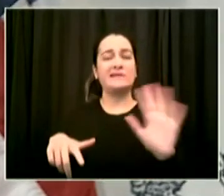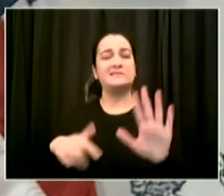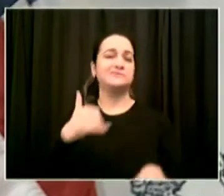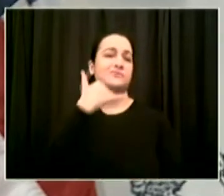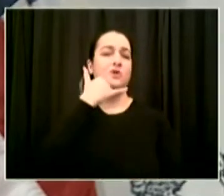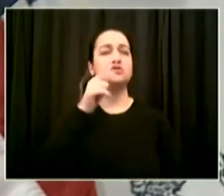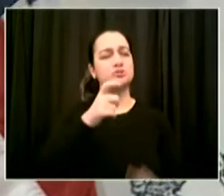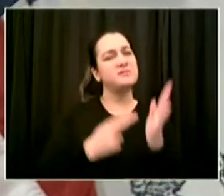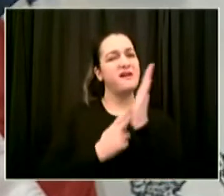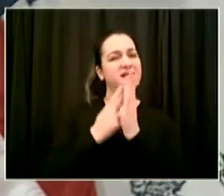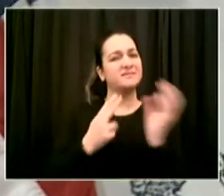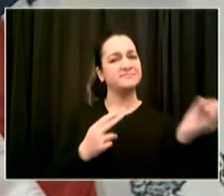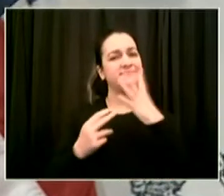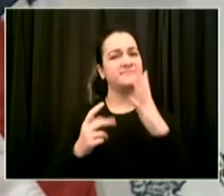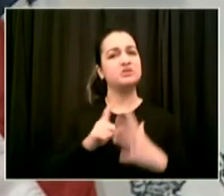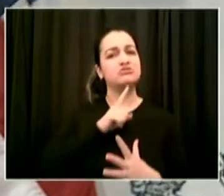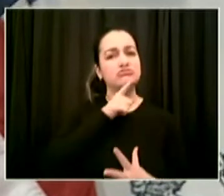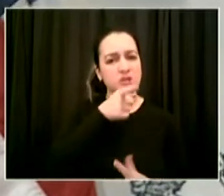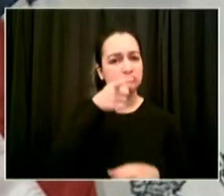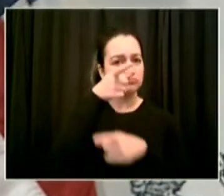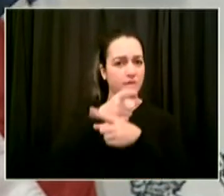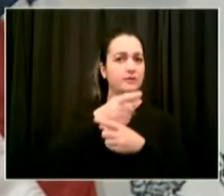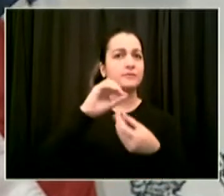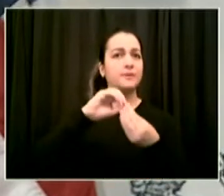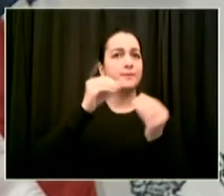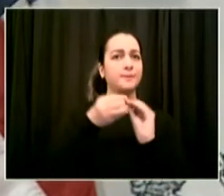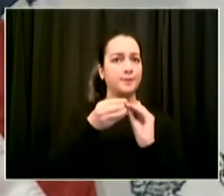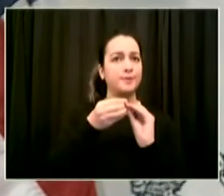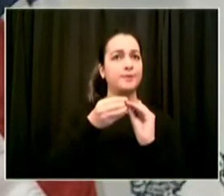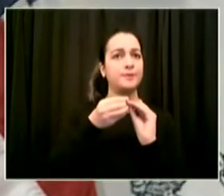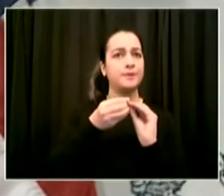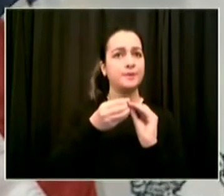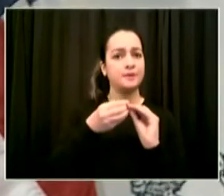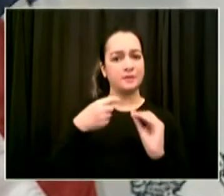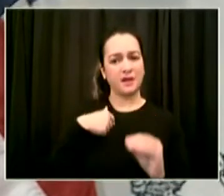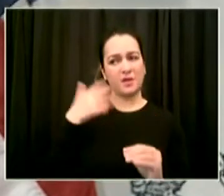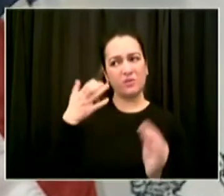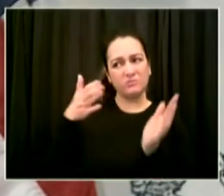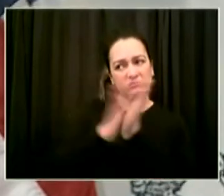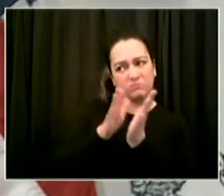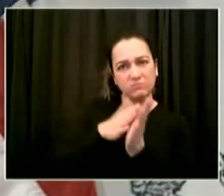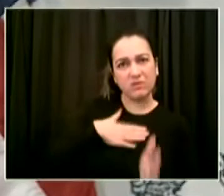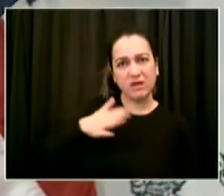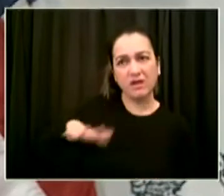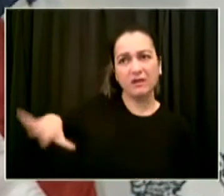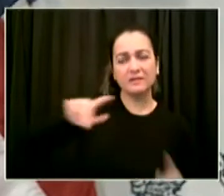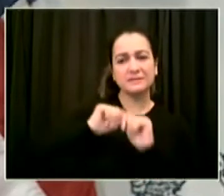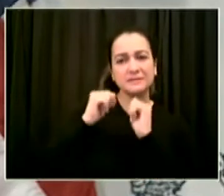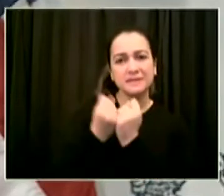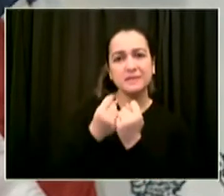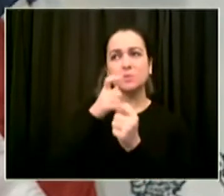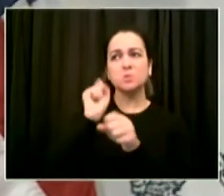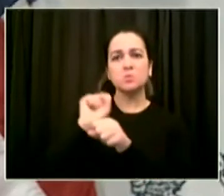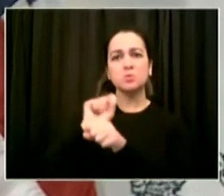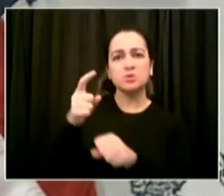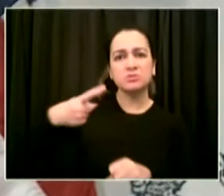the obvious numbers, but we've been talking about probable deaths and probable cases. I mean, we try to